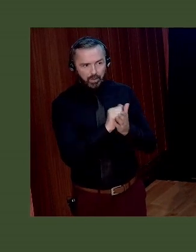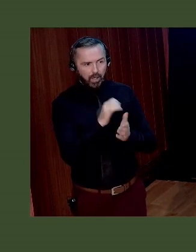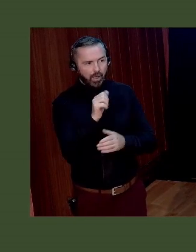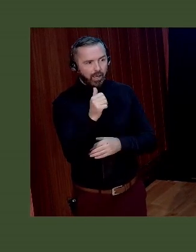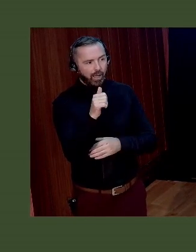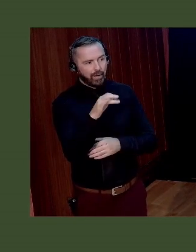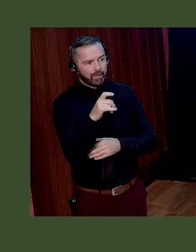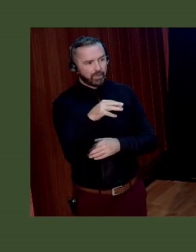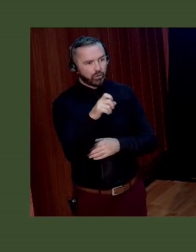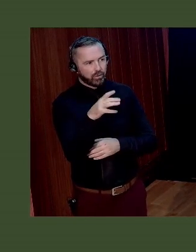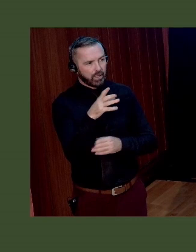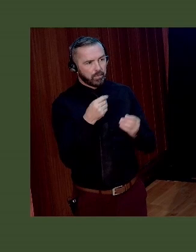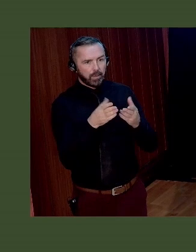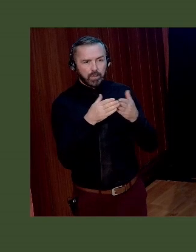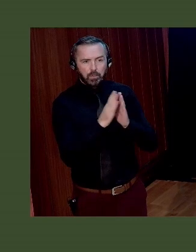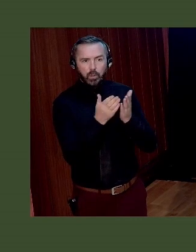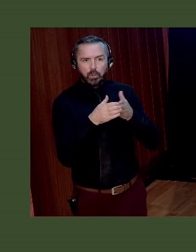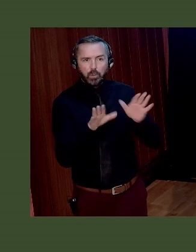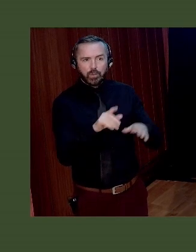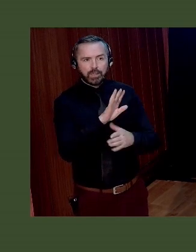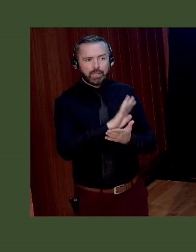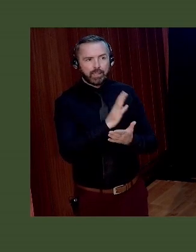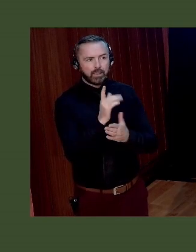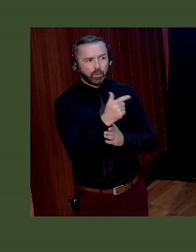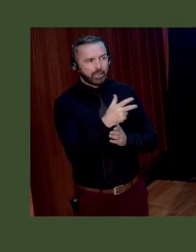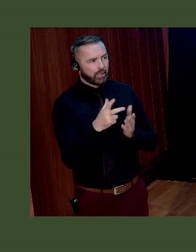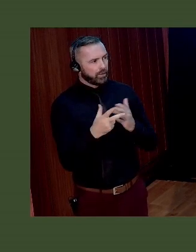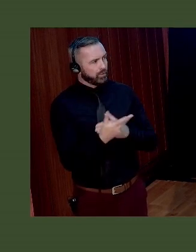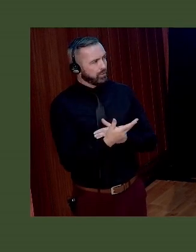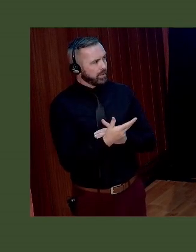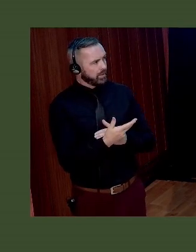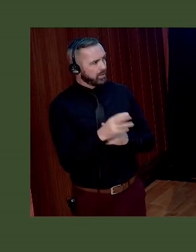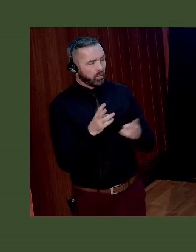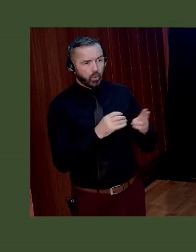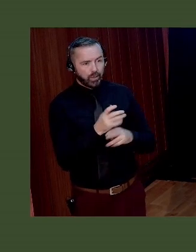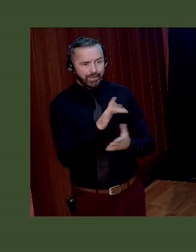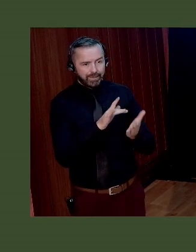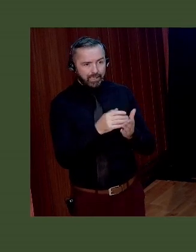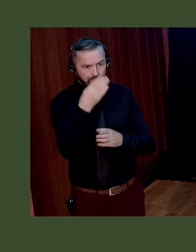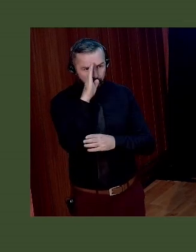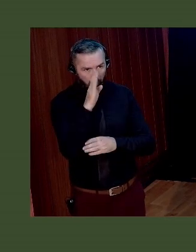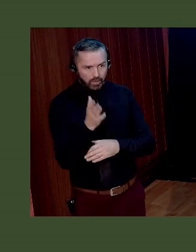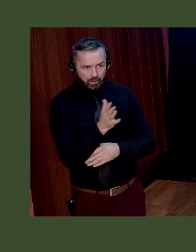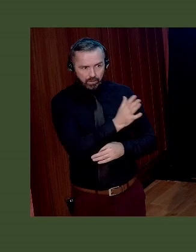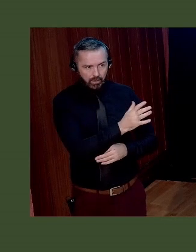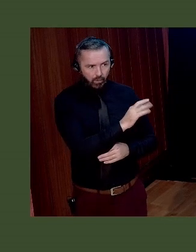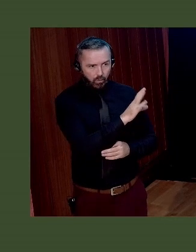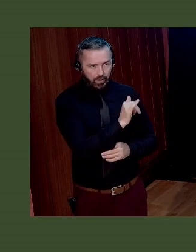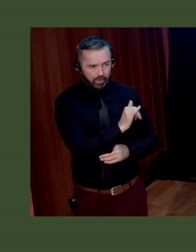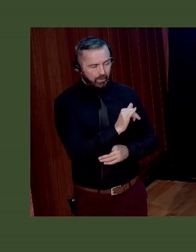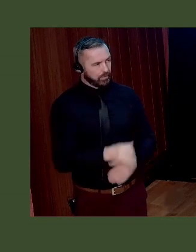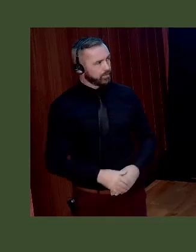book Hold On, We Show, that was published in 1923, that it was in the heart of the Gaeltacht she was working in Tuam in County Galway.